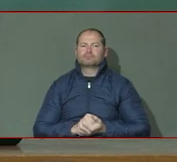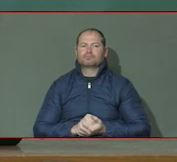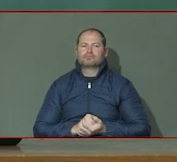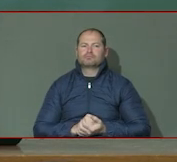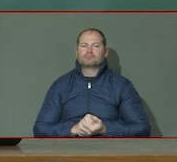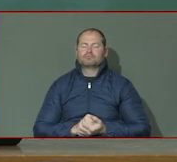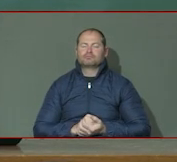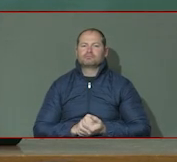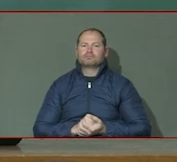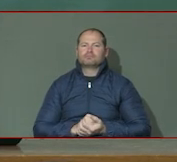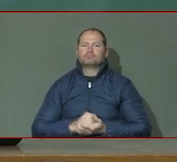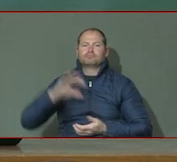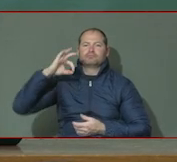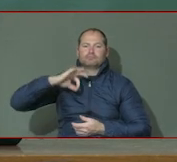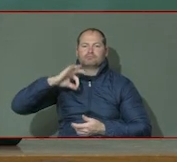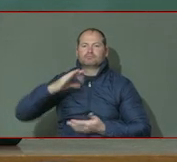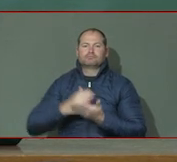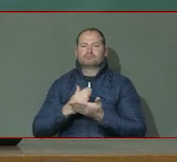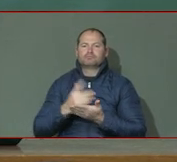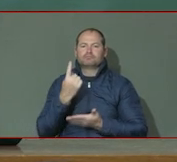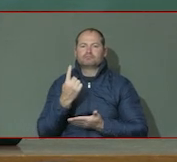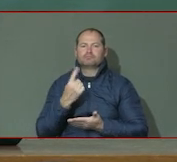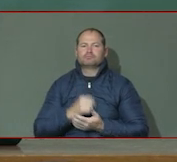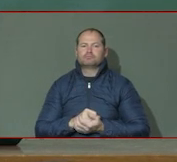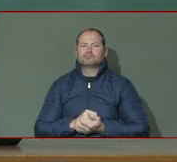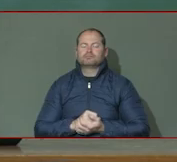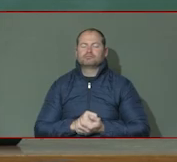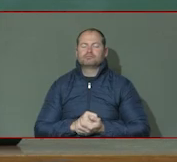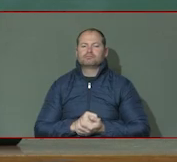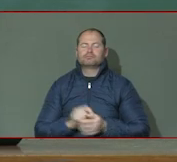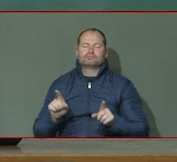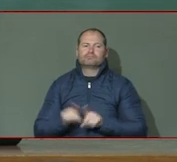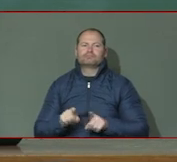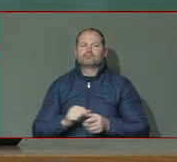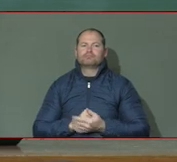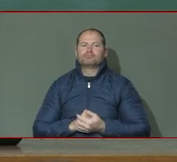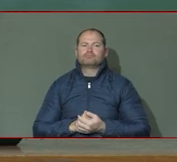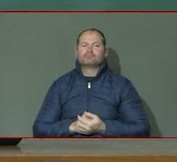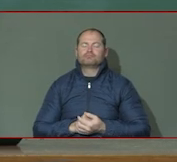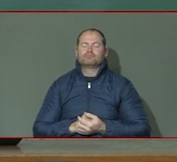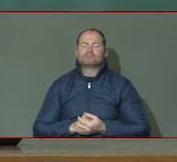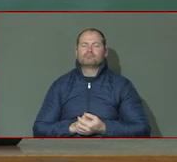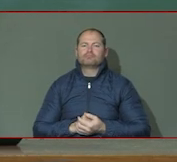our earnings per share is also 690. So they give out